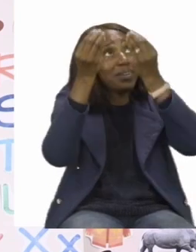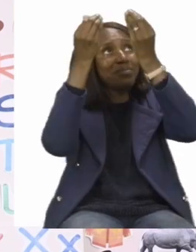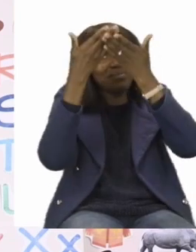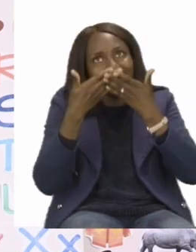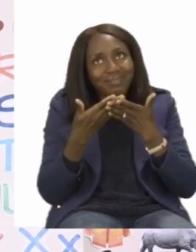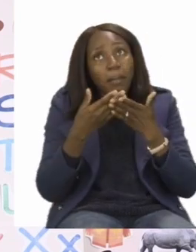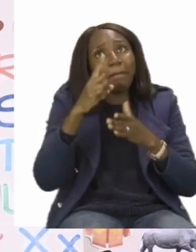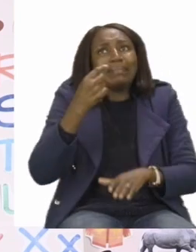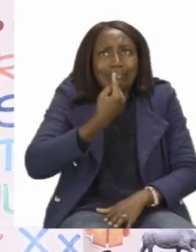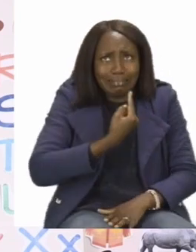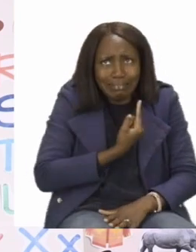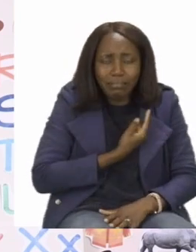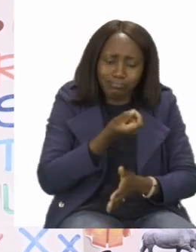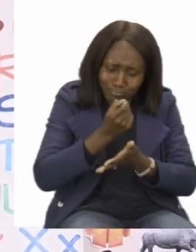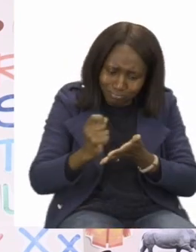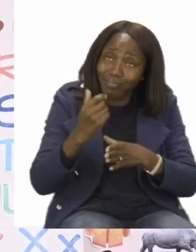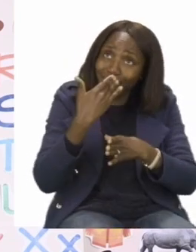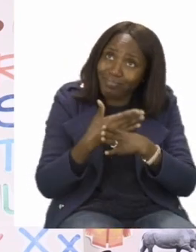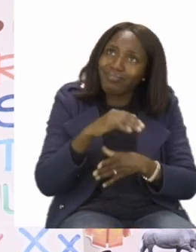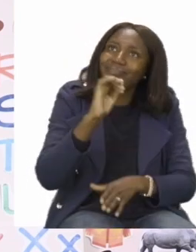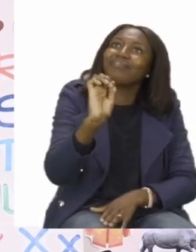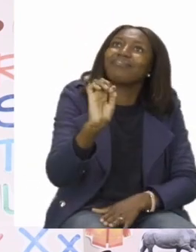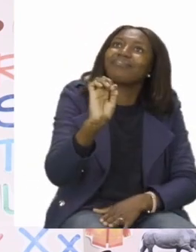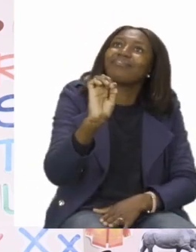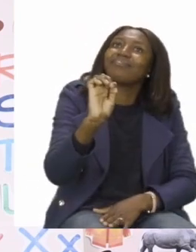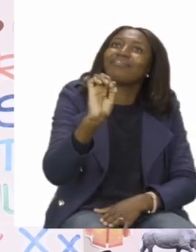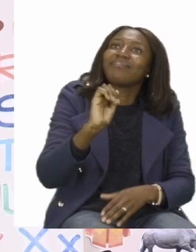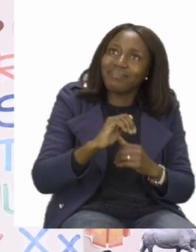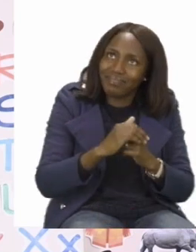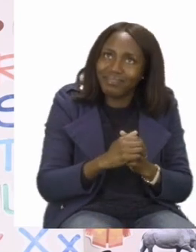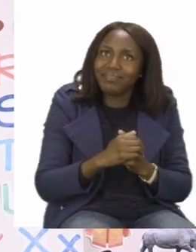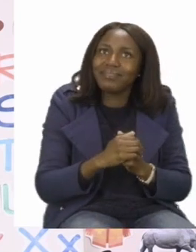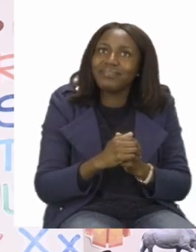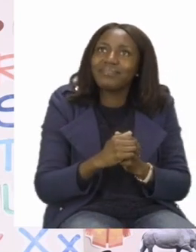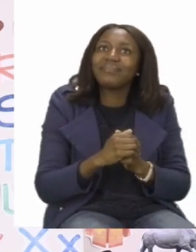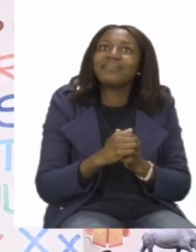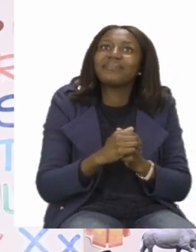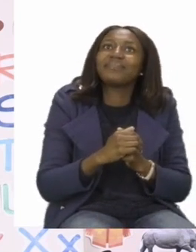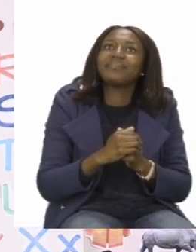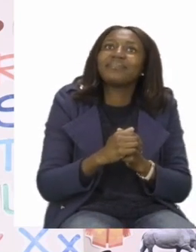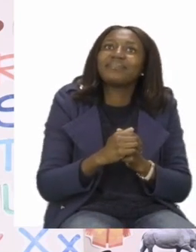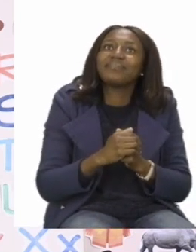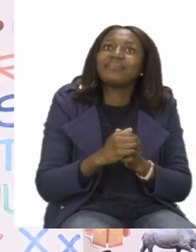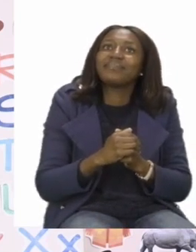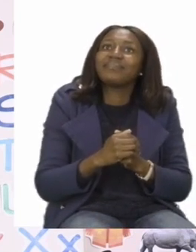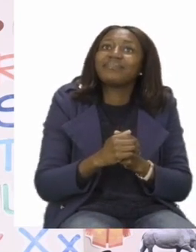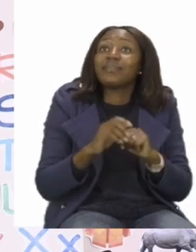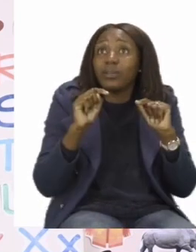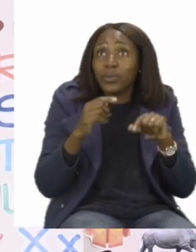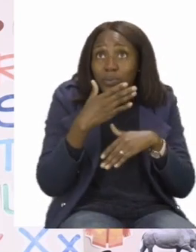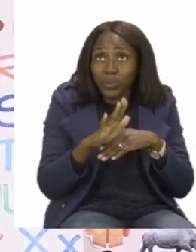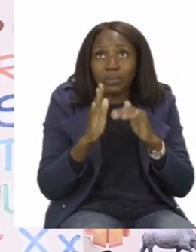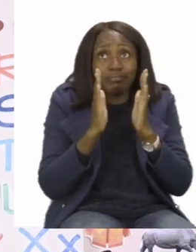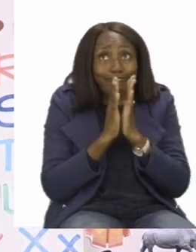for help, but make sure that you finish your work by yourself. So now that we are done, we need